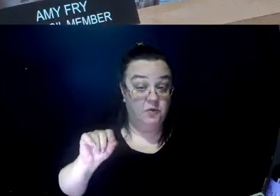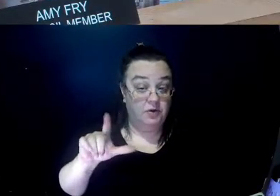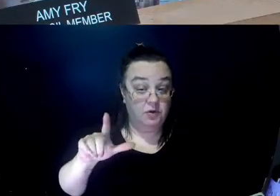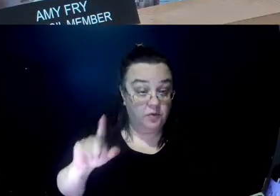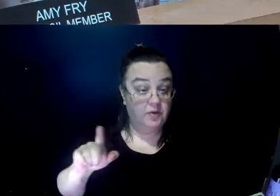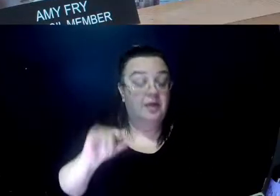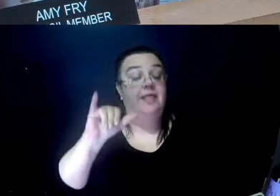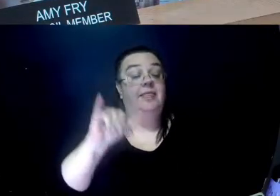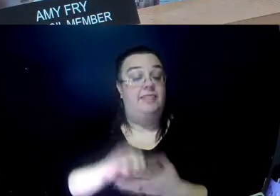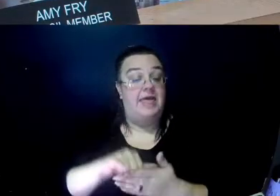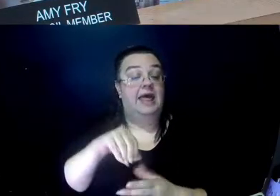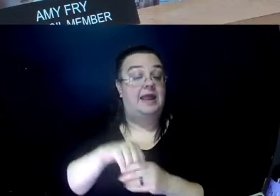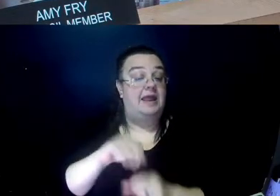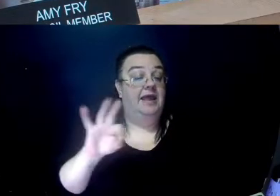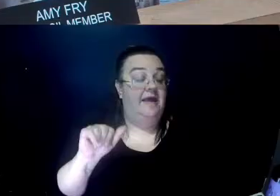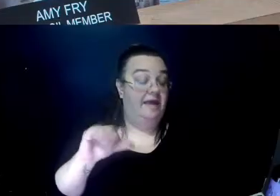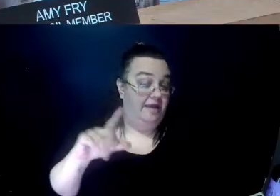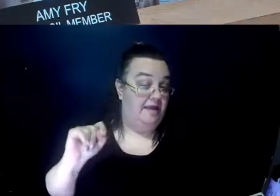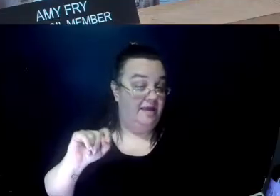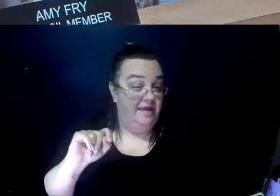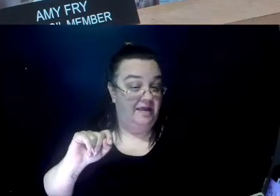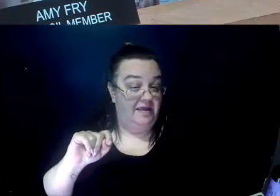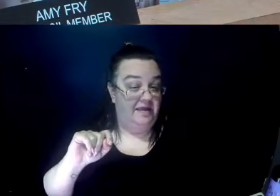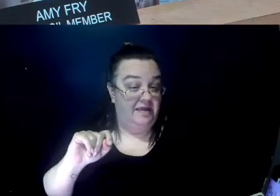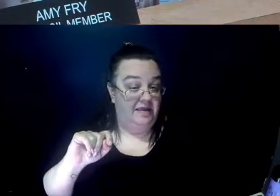fact, I will